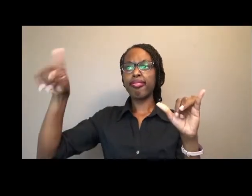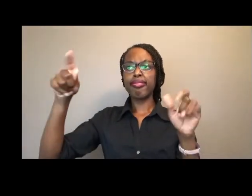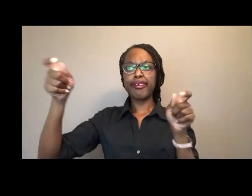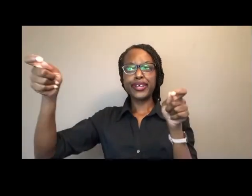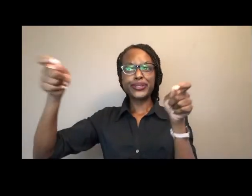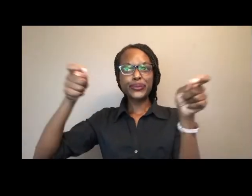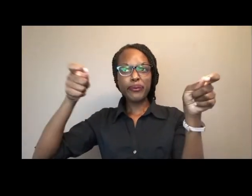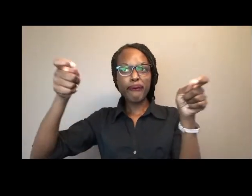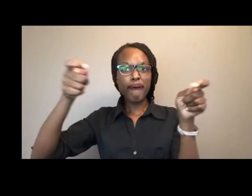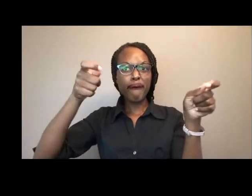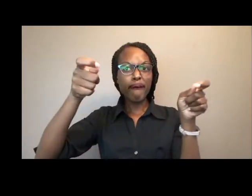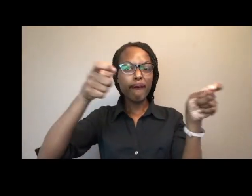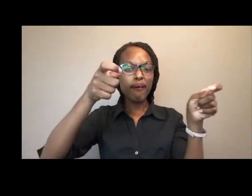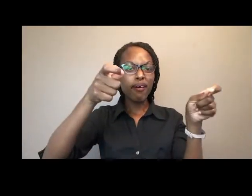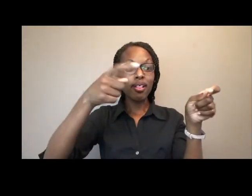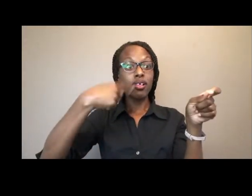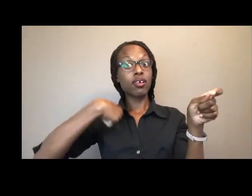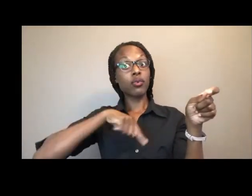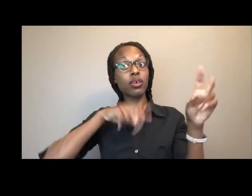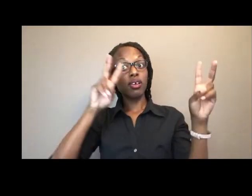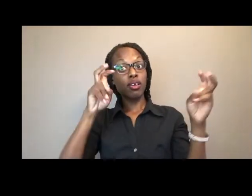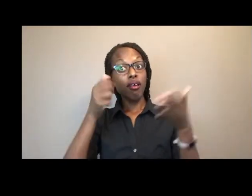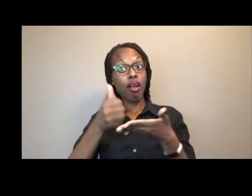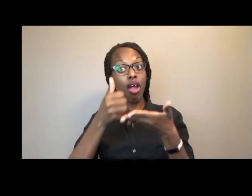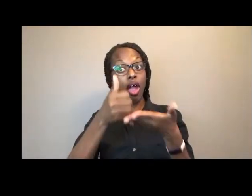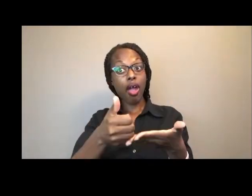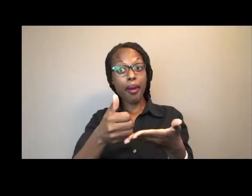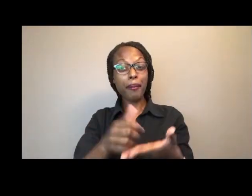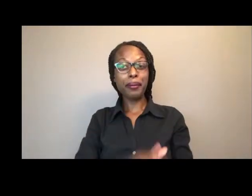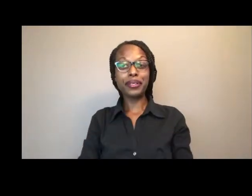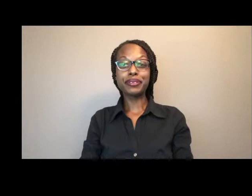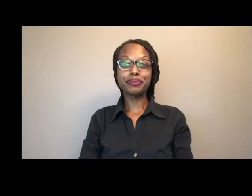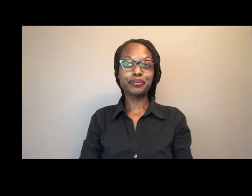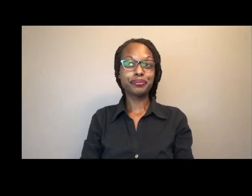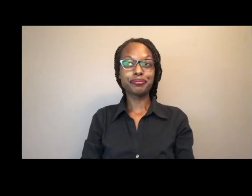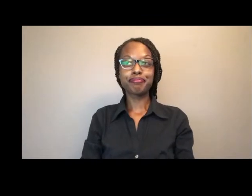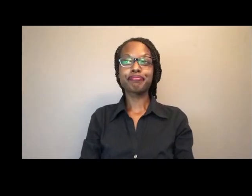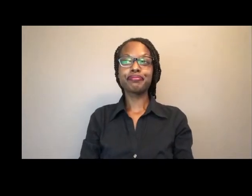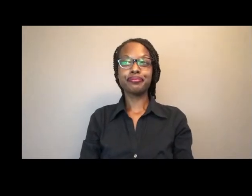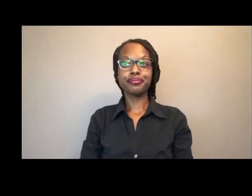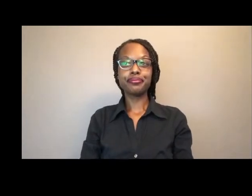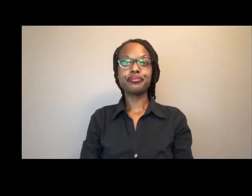controlling the people that will help me.